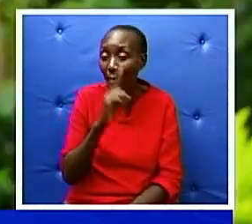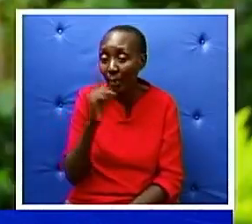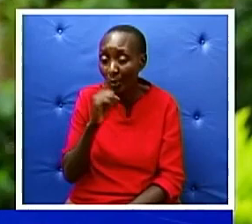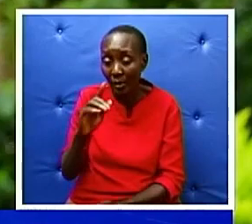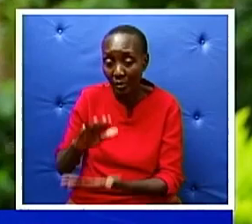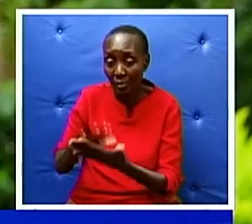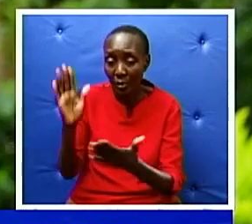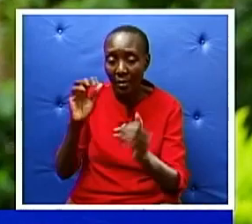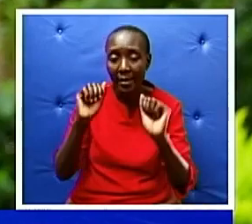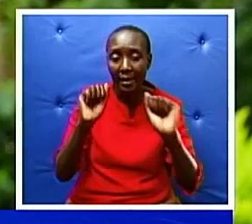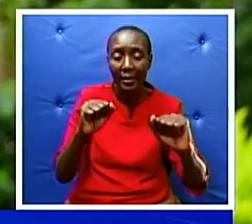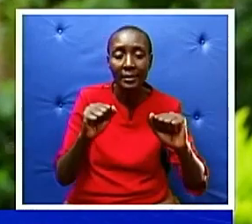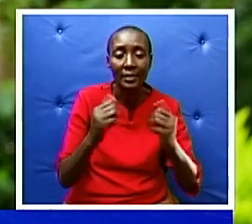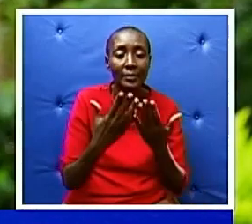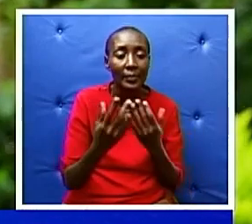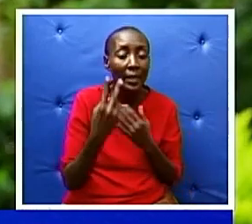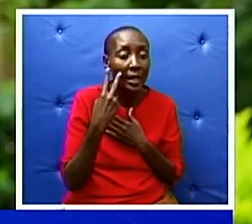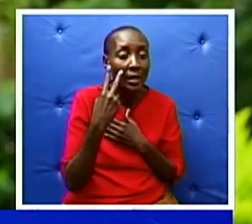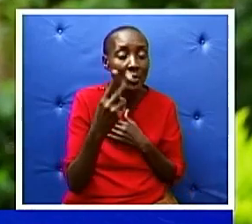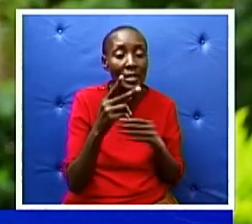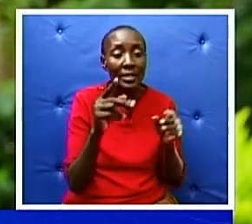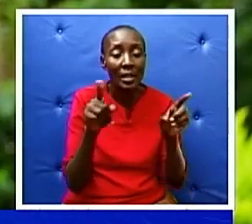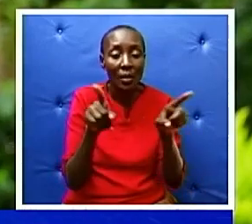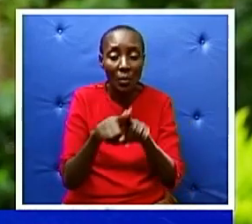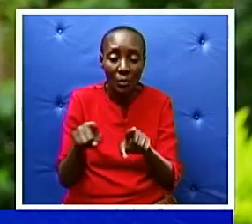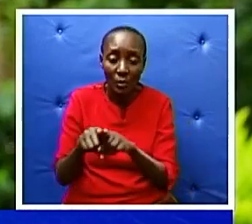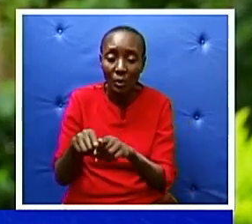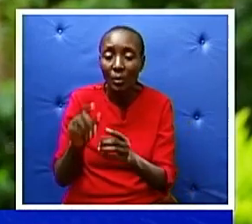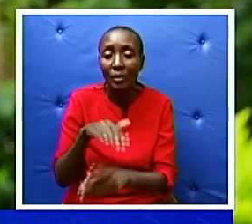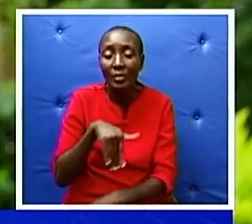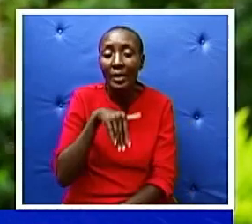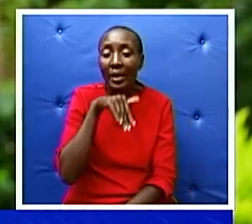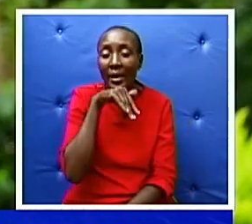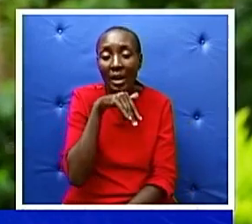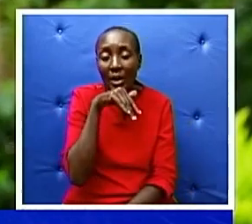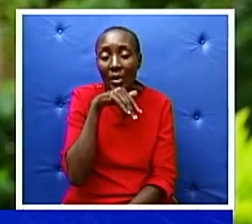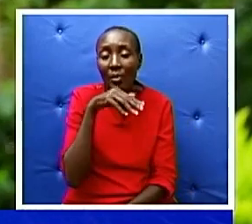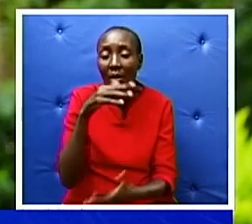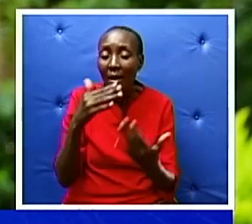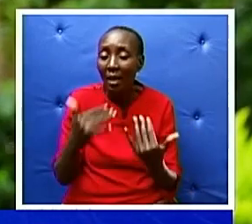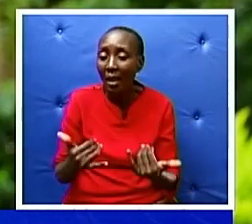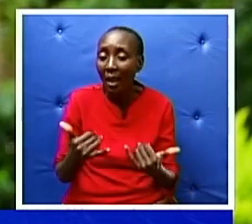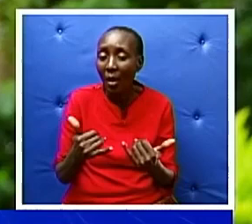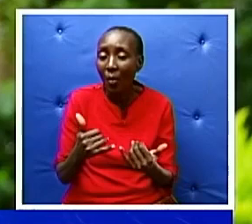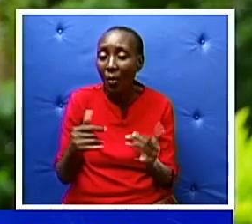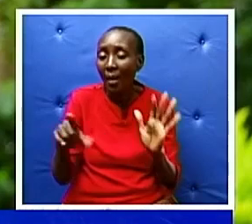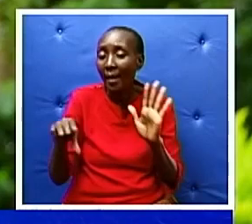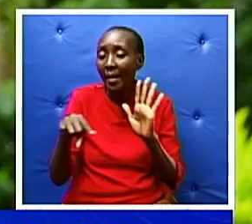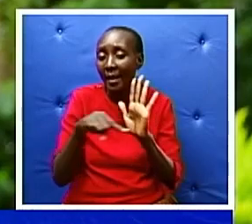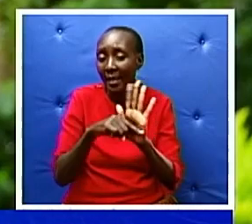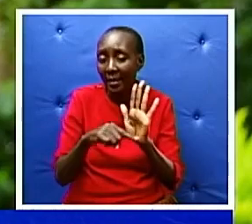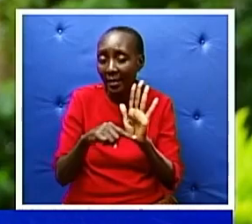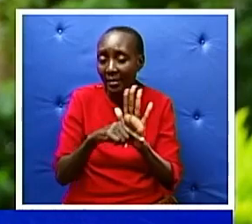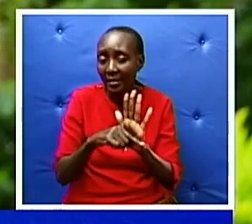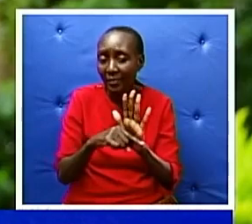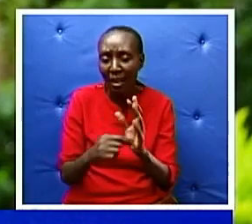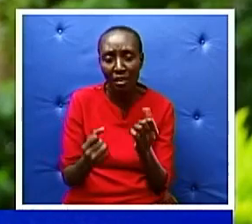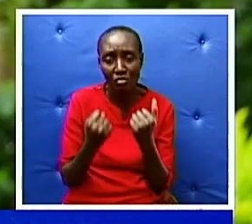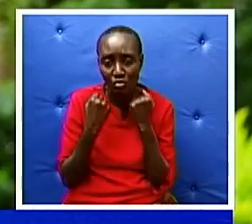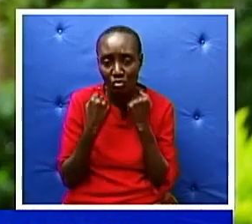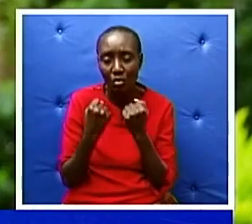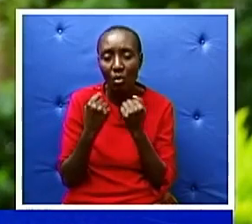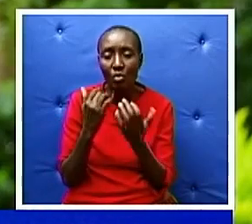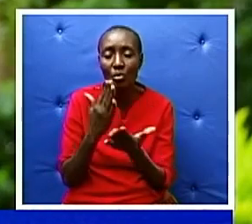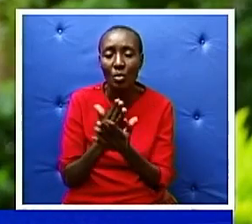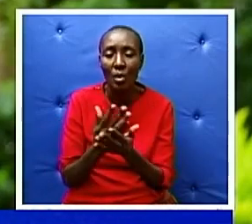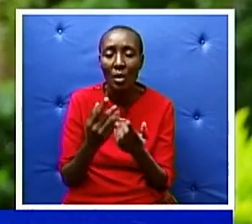Okay, and we've seen even former Prime Minister Raila Odinga, he now is negative and he looks energetic, but he has